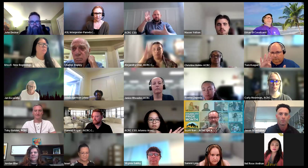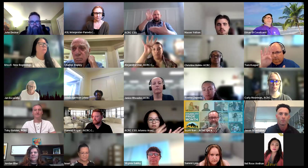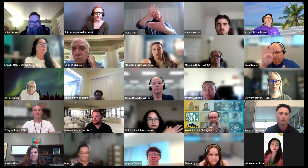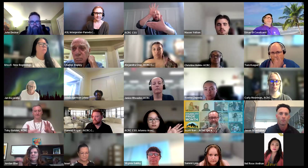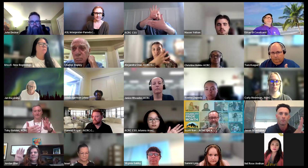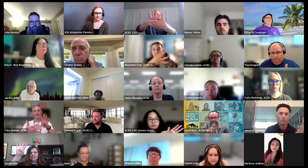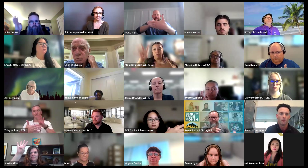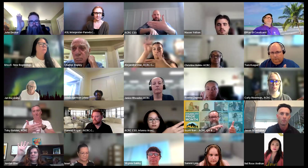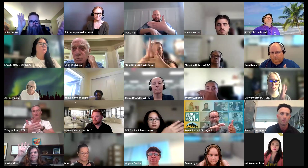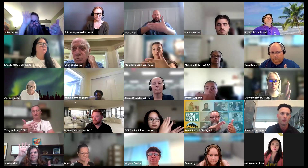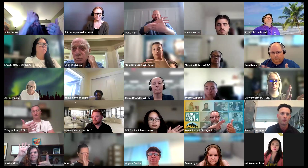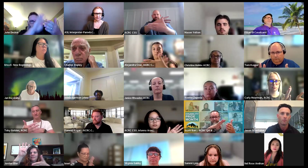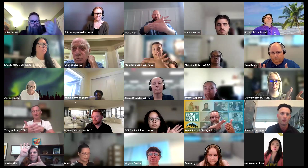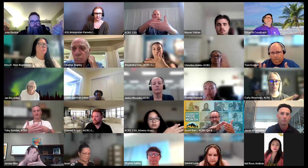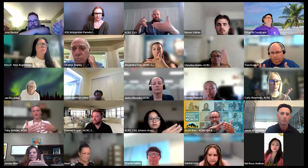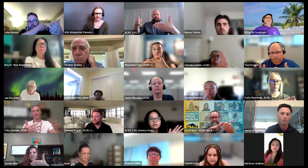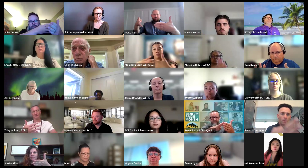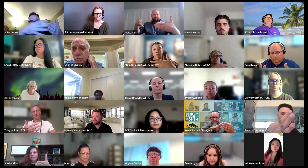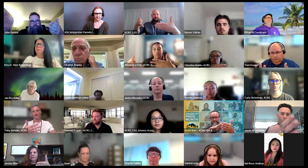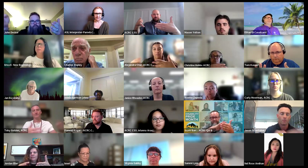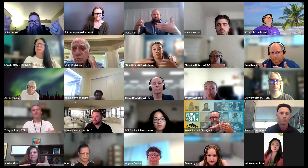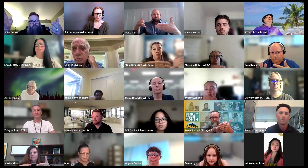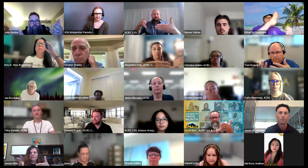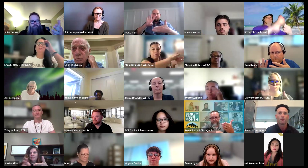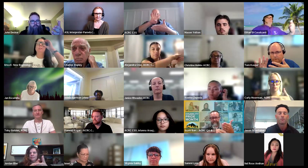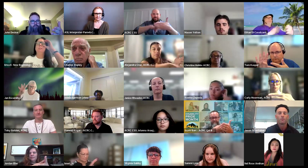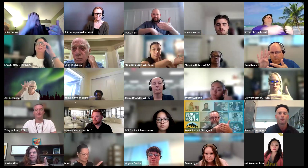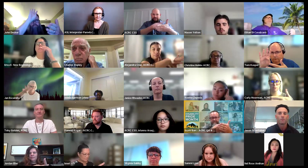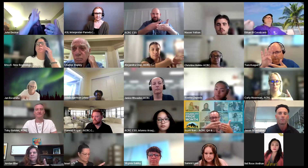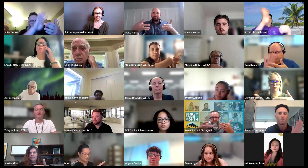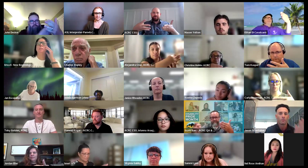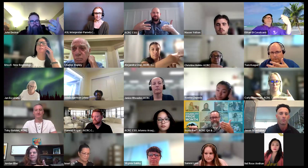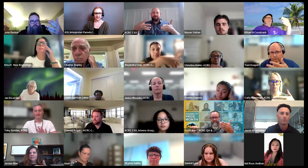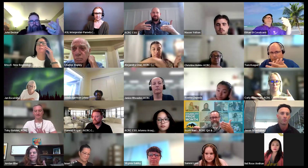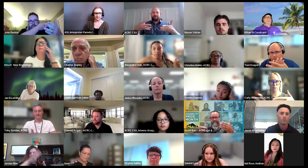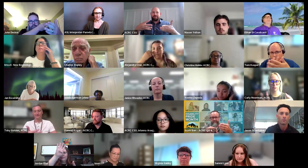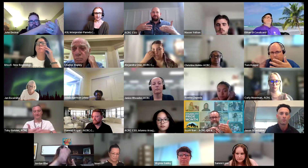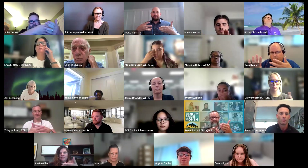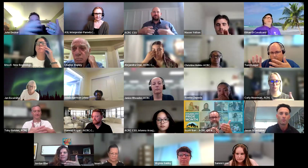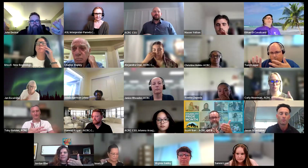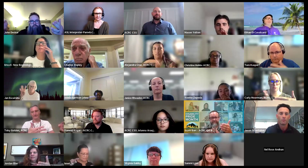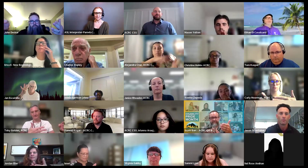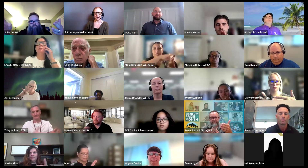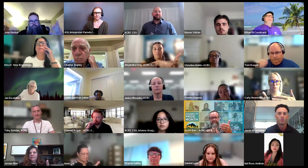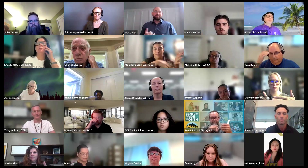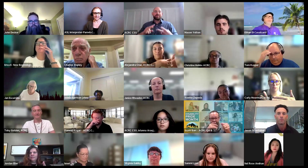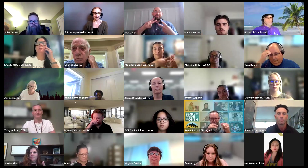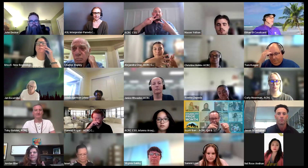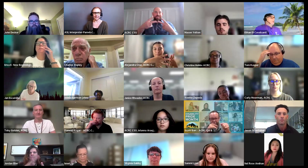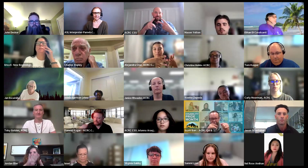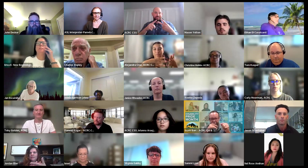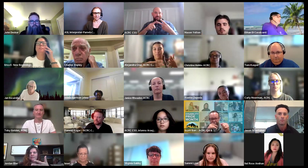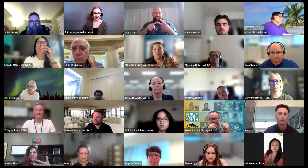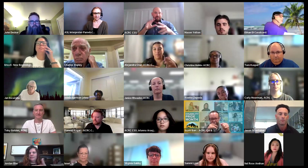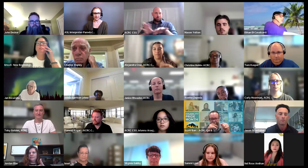So basically, you're going to go across like this. So I'm showing you how you go down and then across. So down and across. You do that